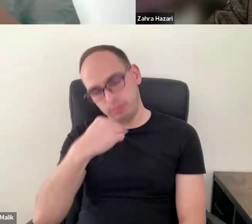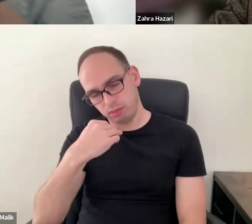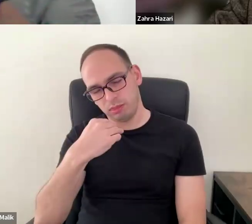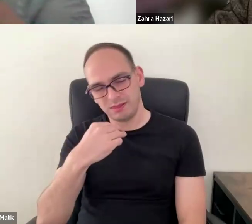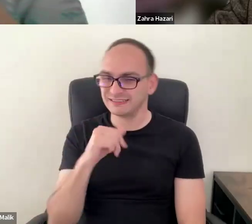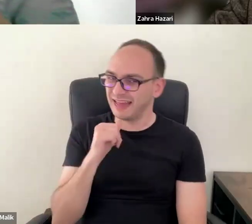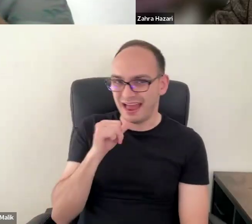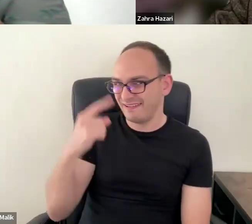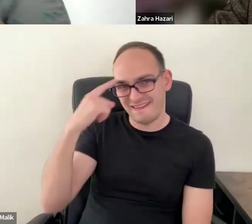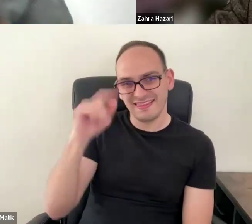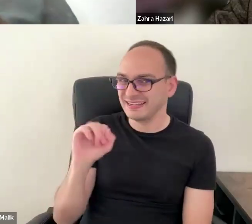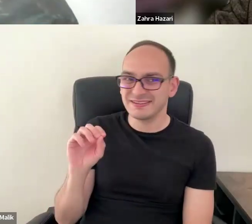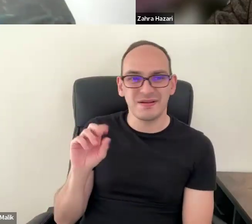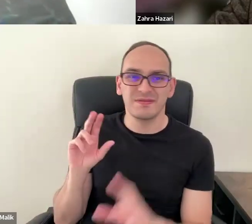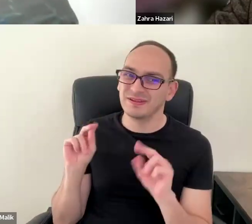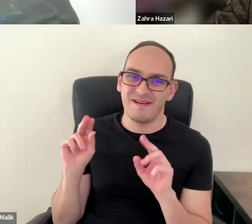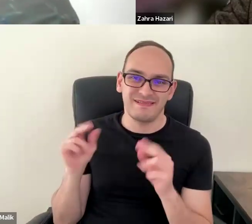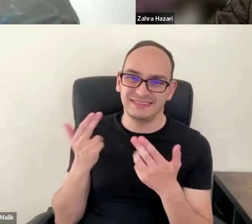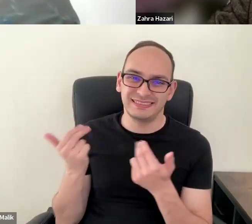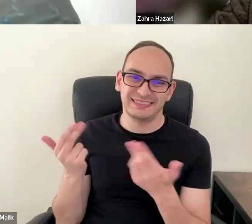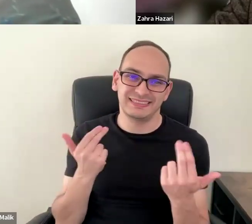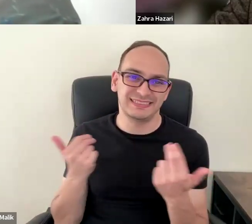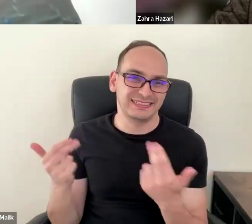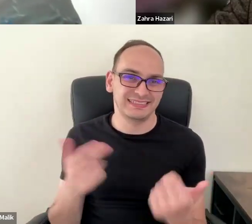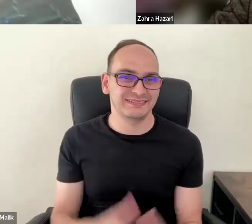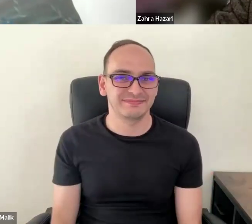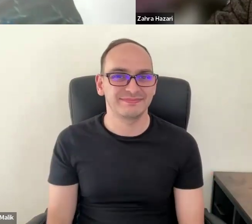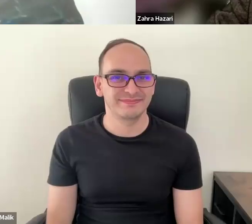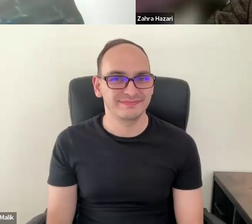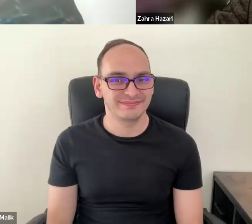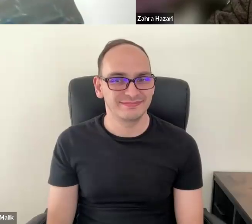I don't think so. I don't think so.